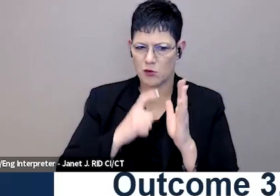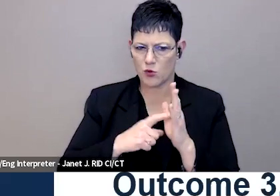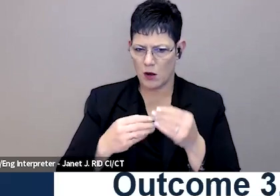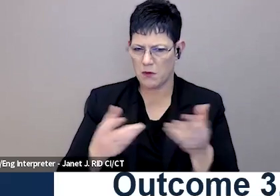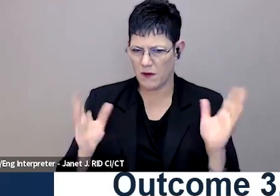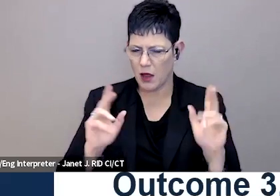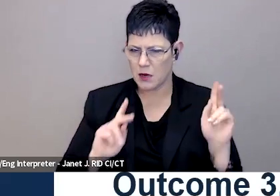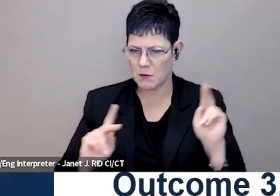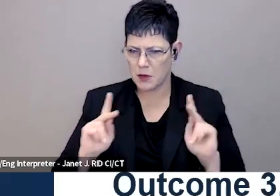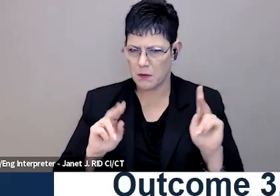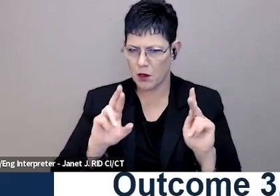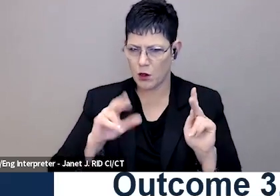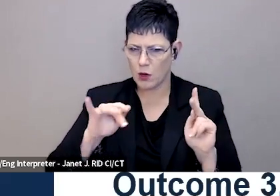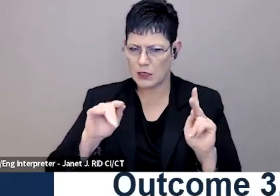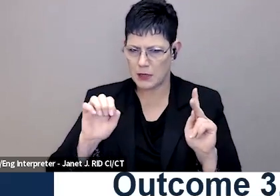provide.